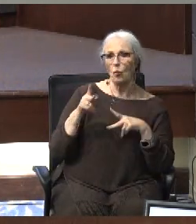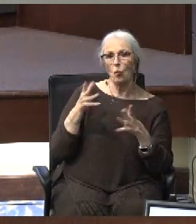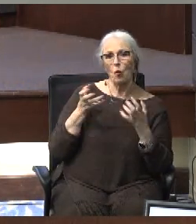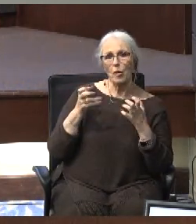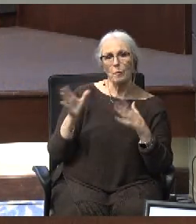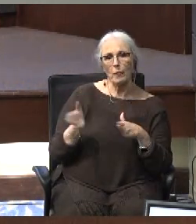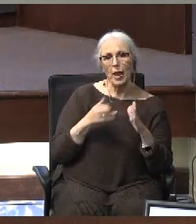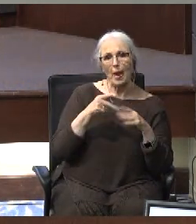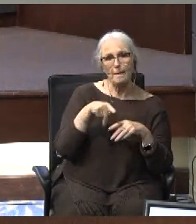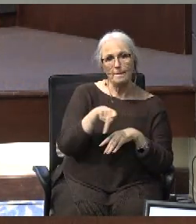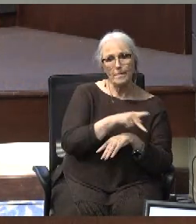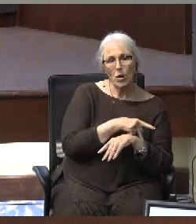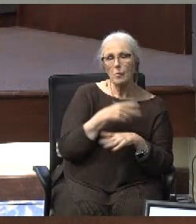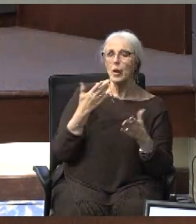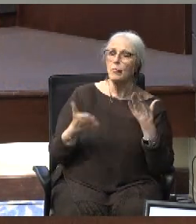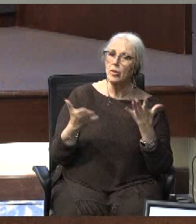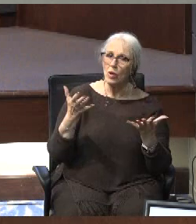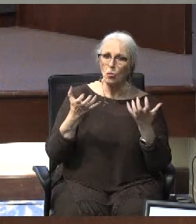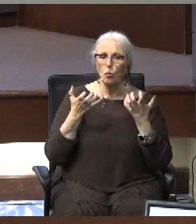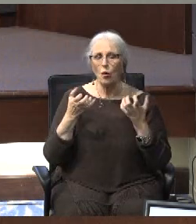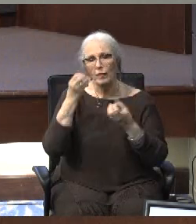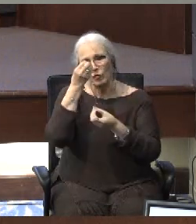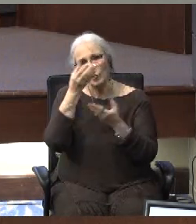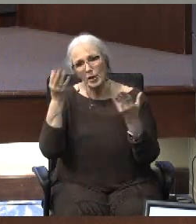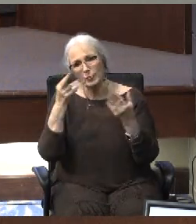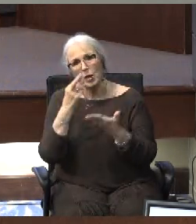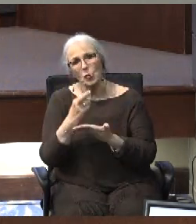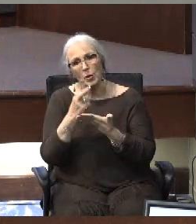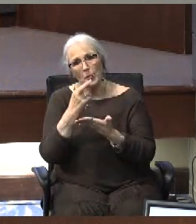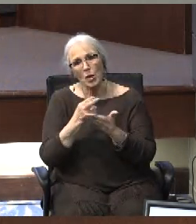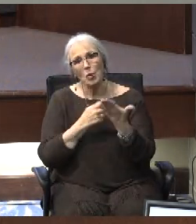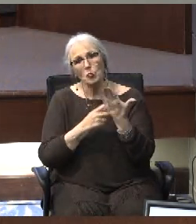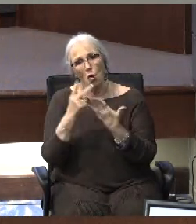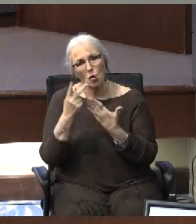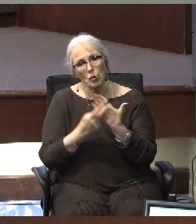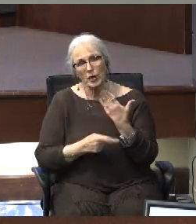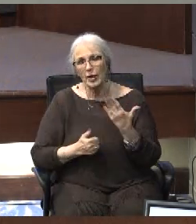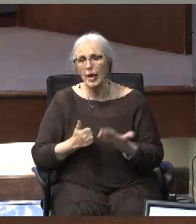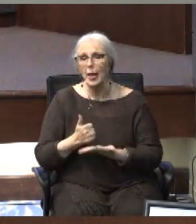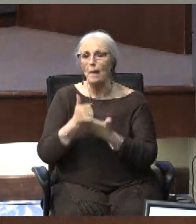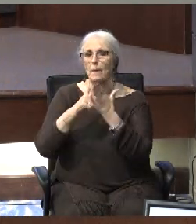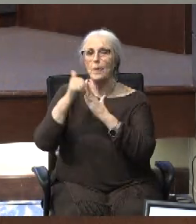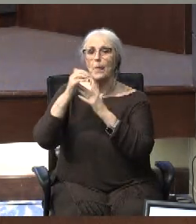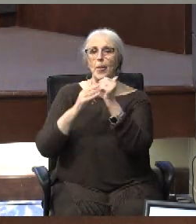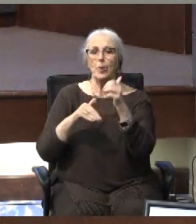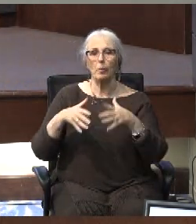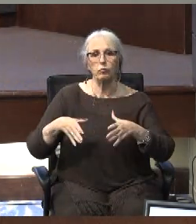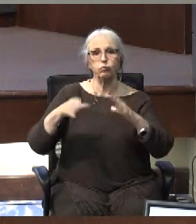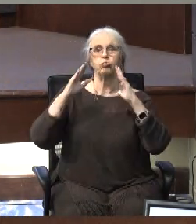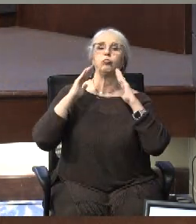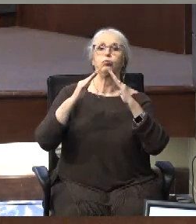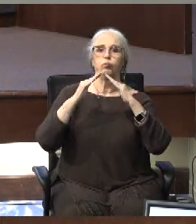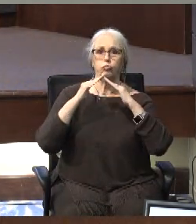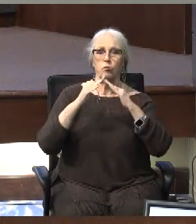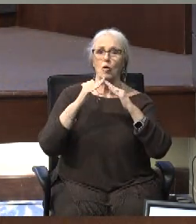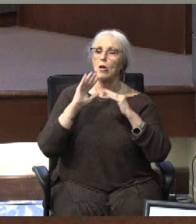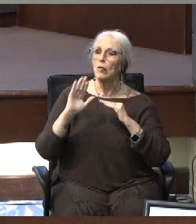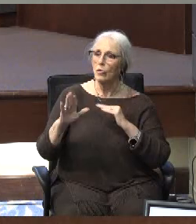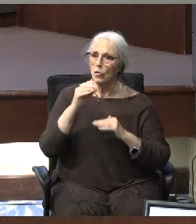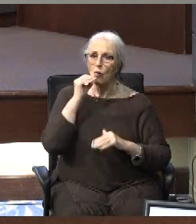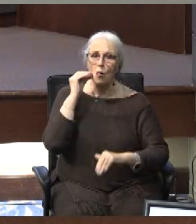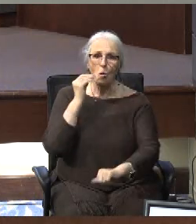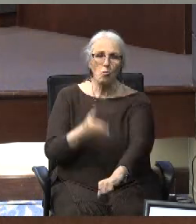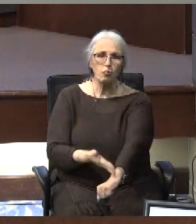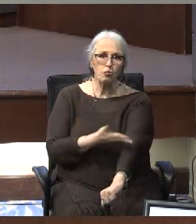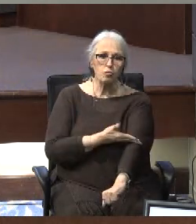information about this rehabilitation program that, you know, to help rebuild their home. And I just thought that was